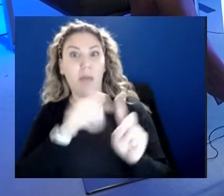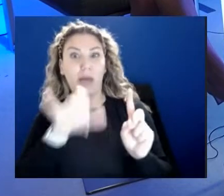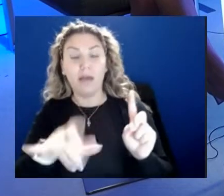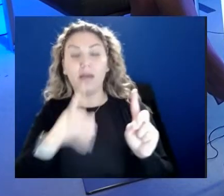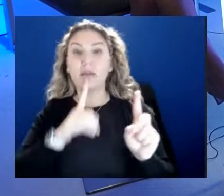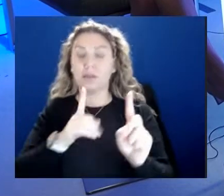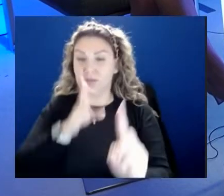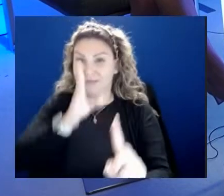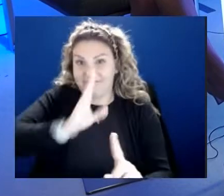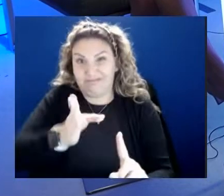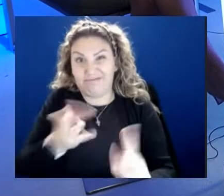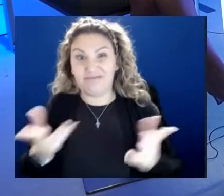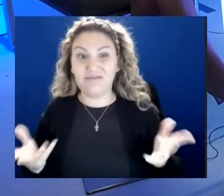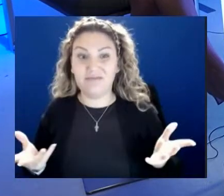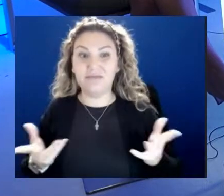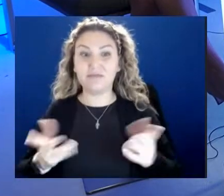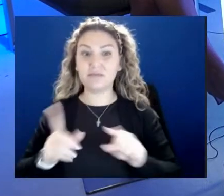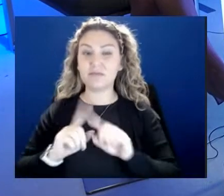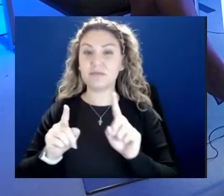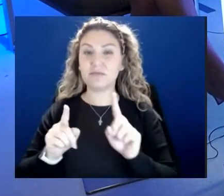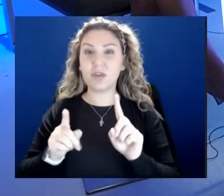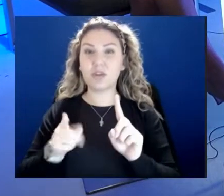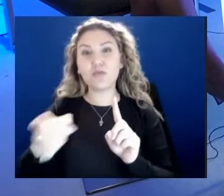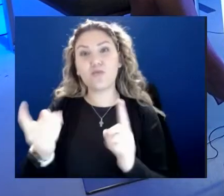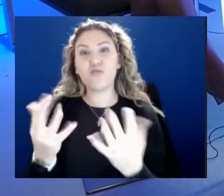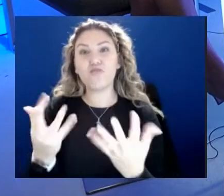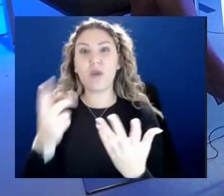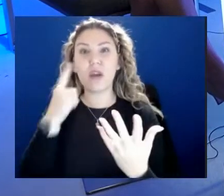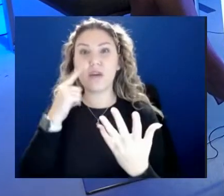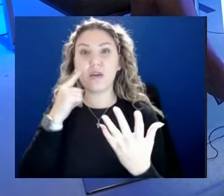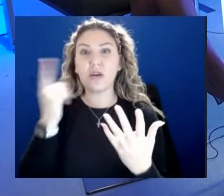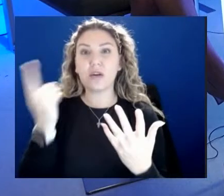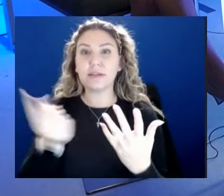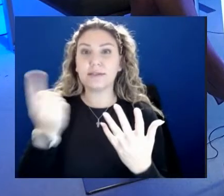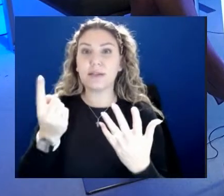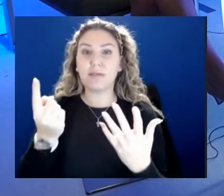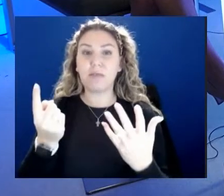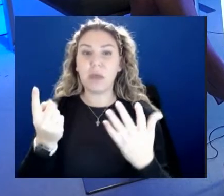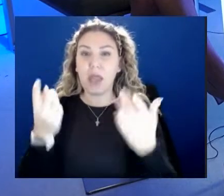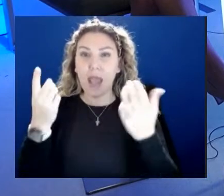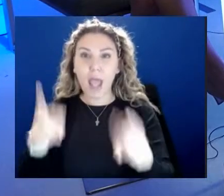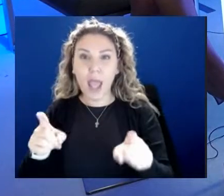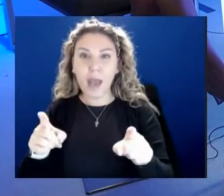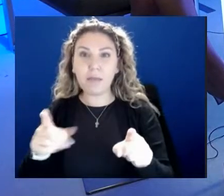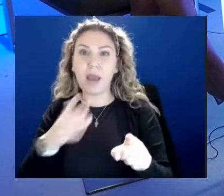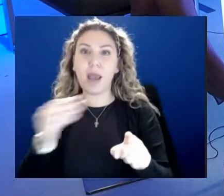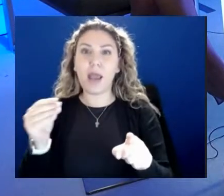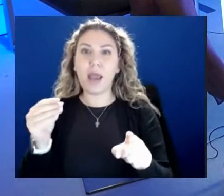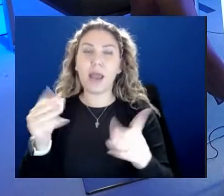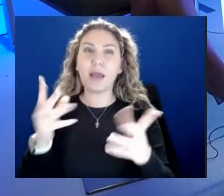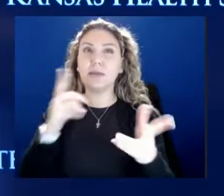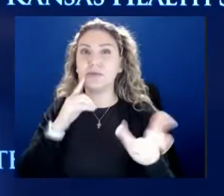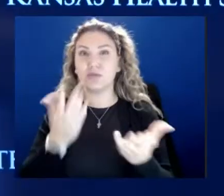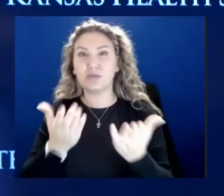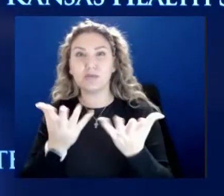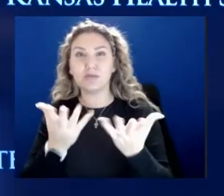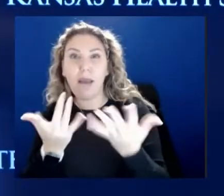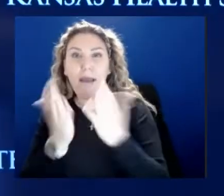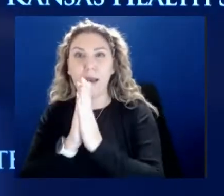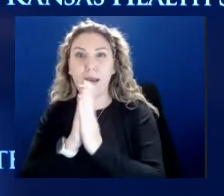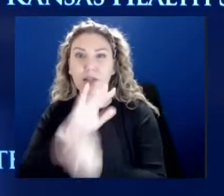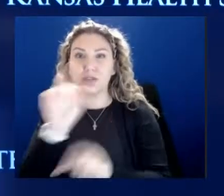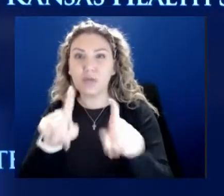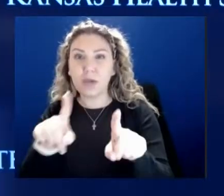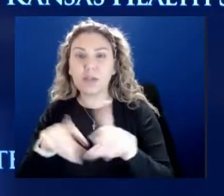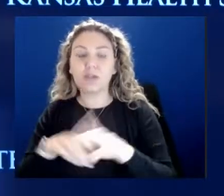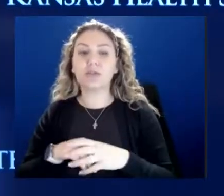But do you wait for something to happen and then you proactively talk to your children, or do you wait for them to ask you the questions? It's going to be very, I think,